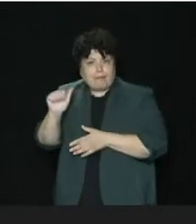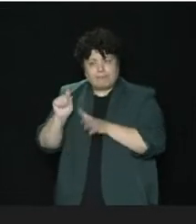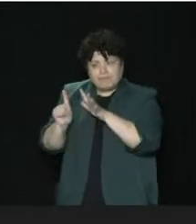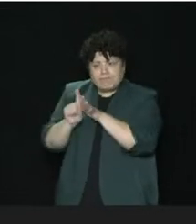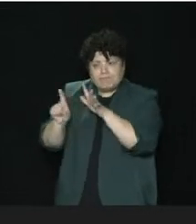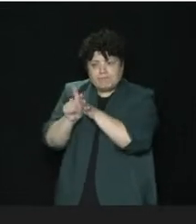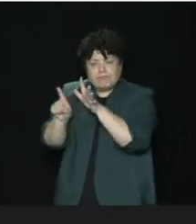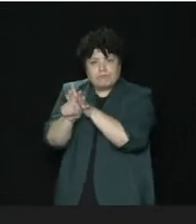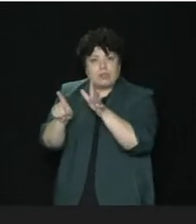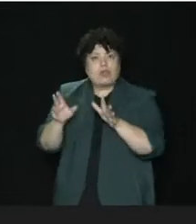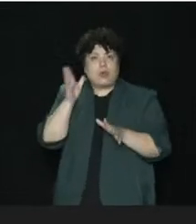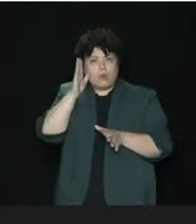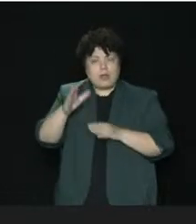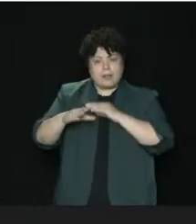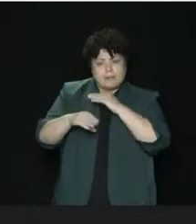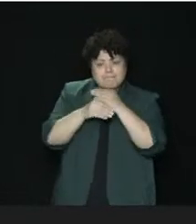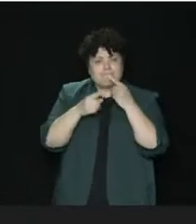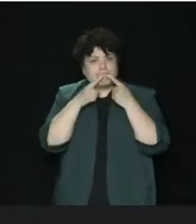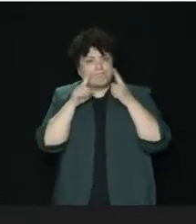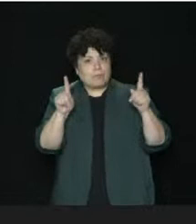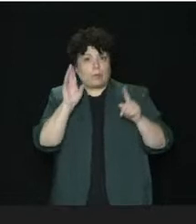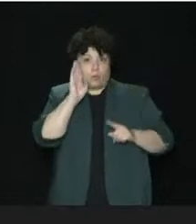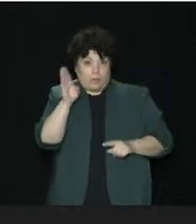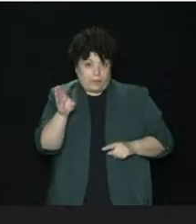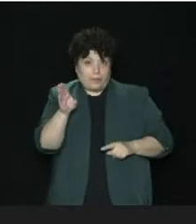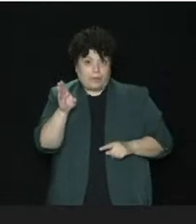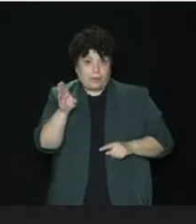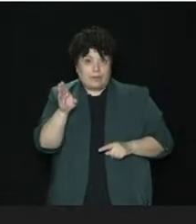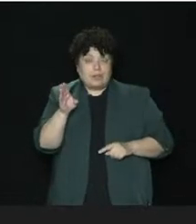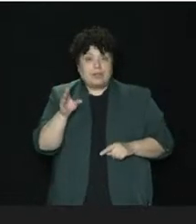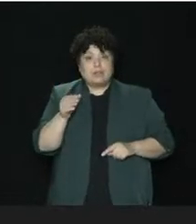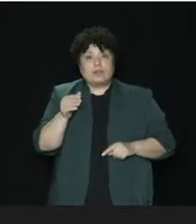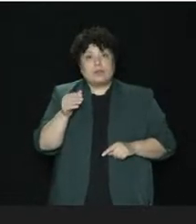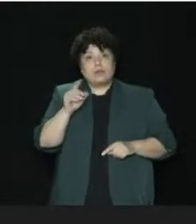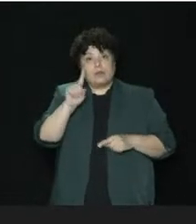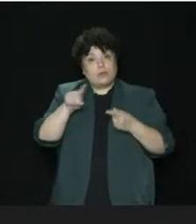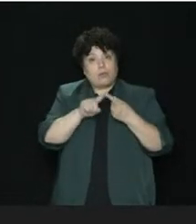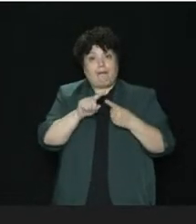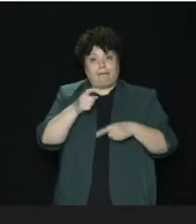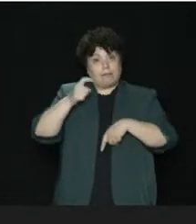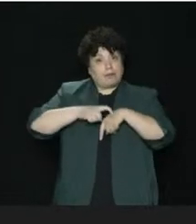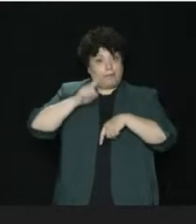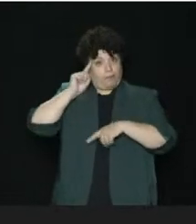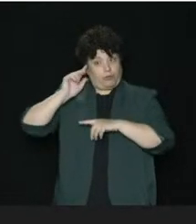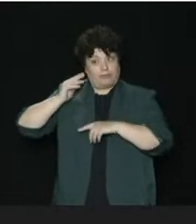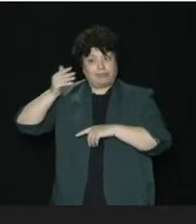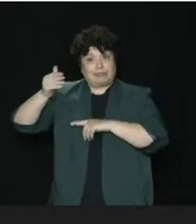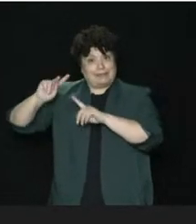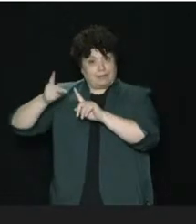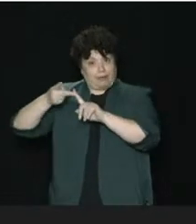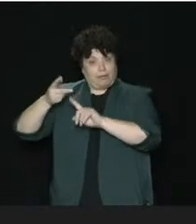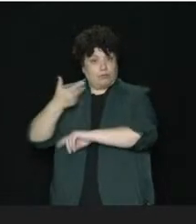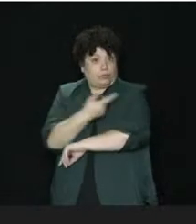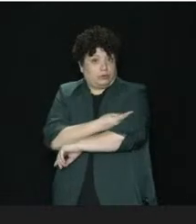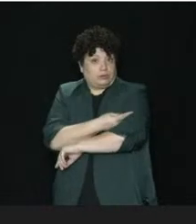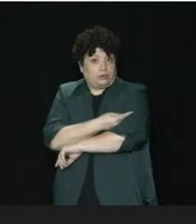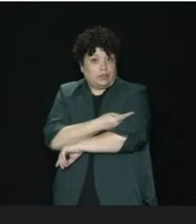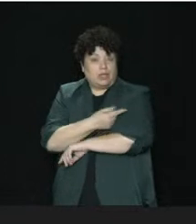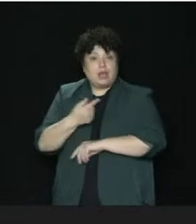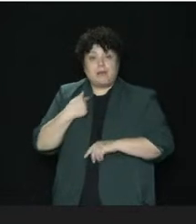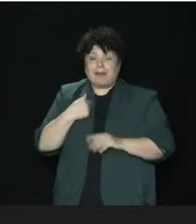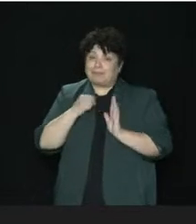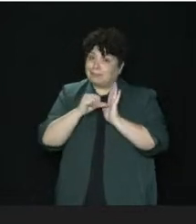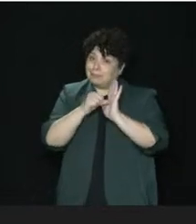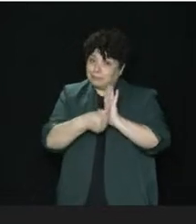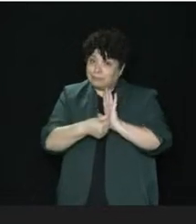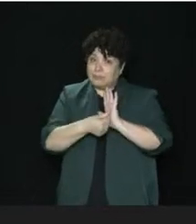that advice will be forthcoming in time for when people need that second dose. But again, I reiterate